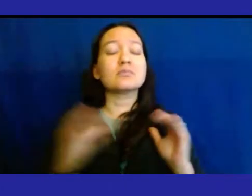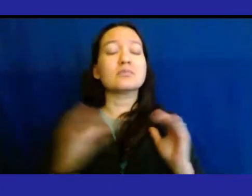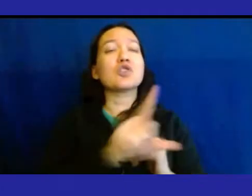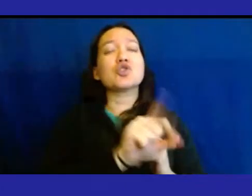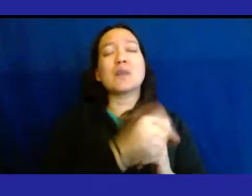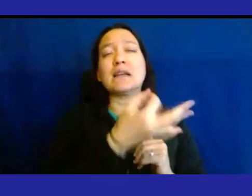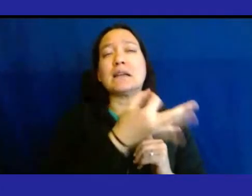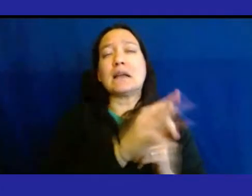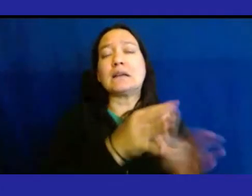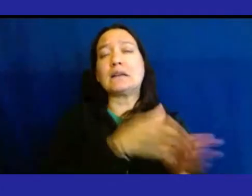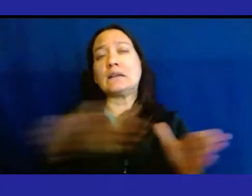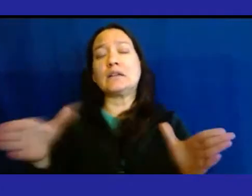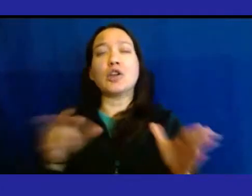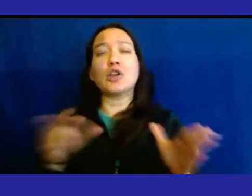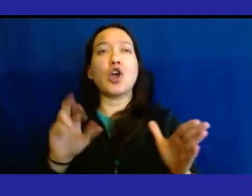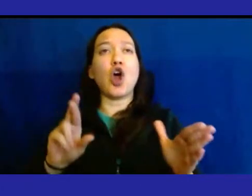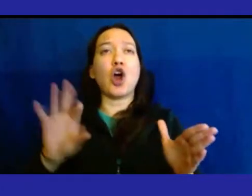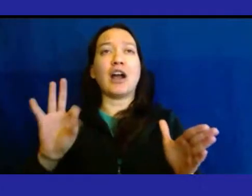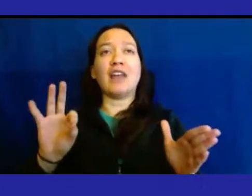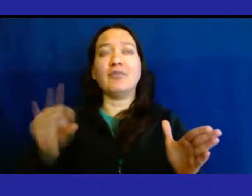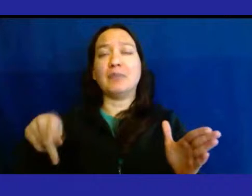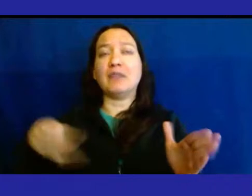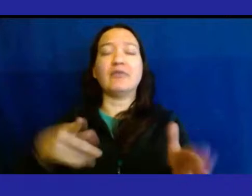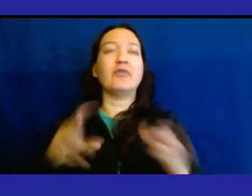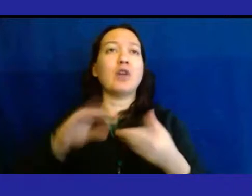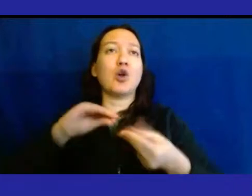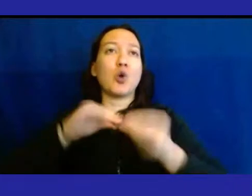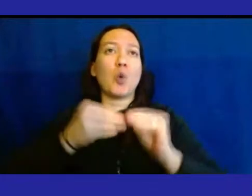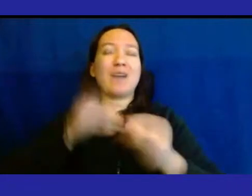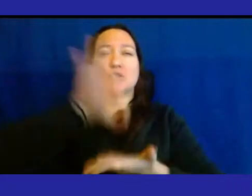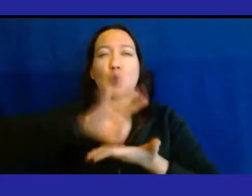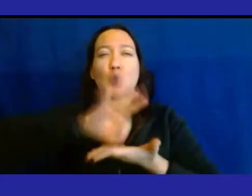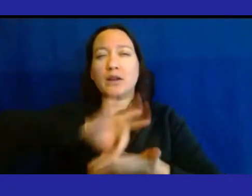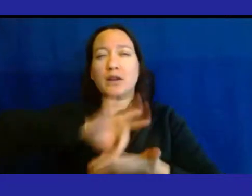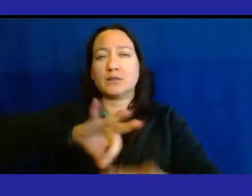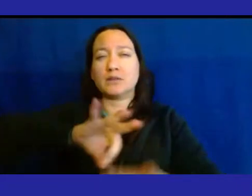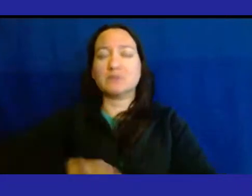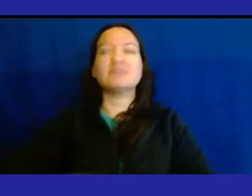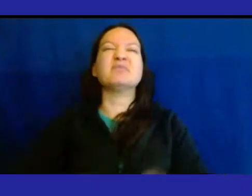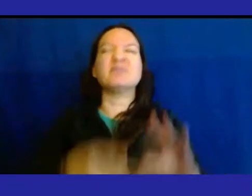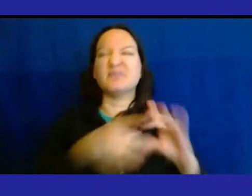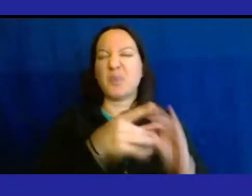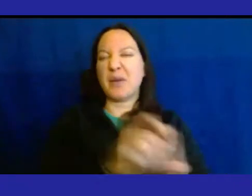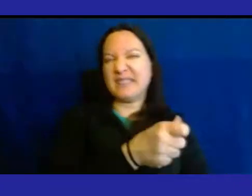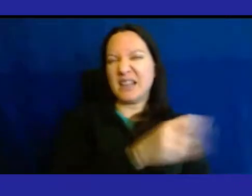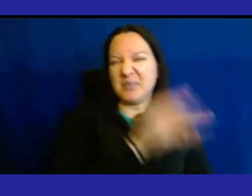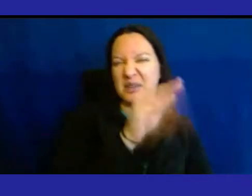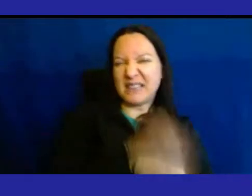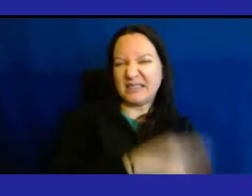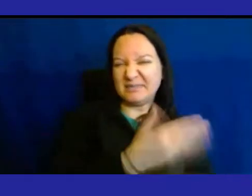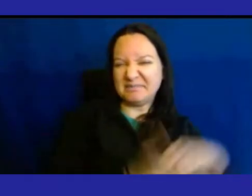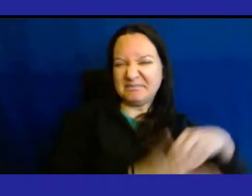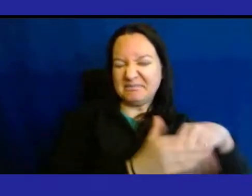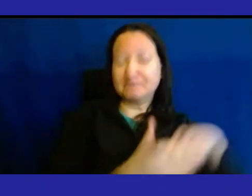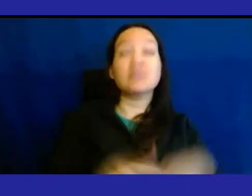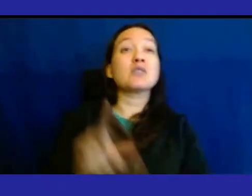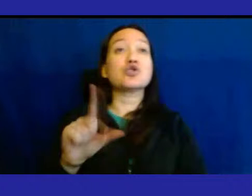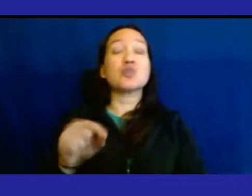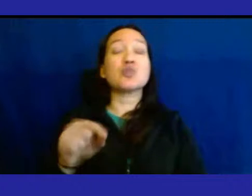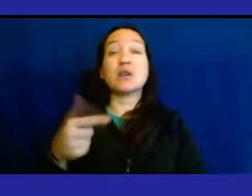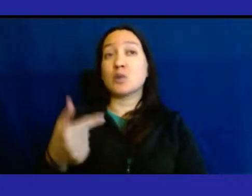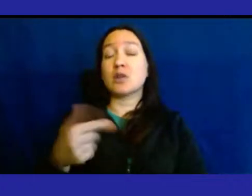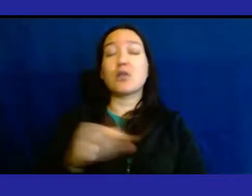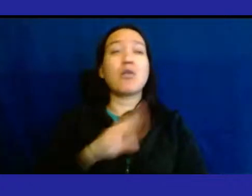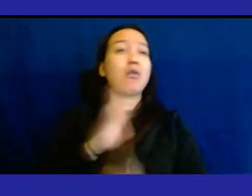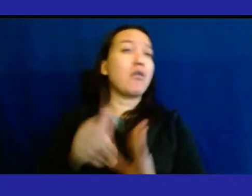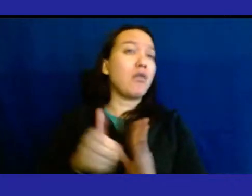all RFPs have quantitative scoring, so that's the 10% I was referring to, and since 2021, all